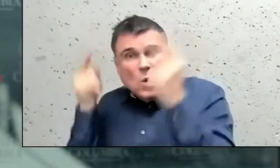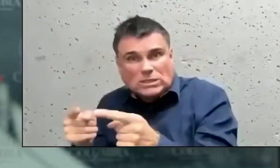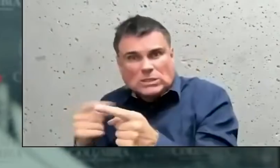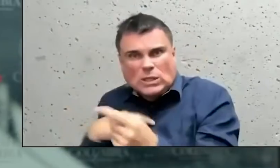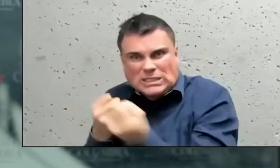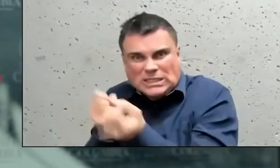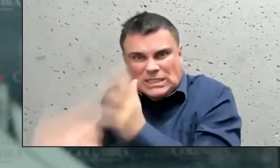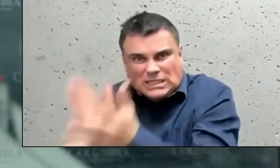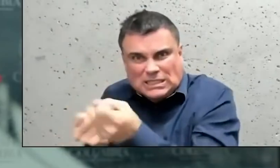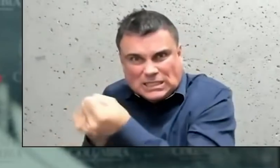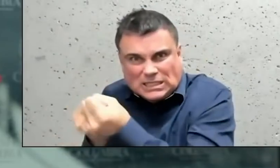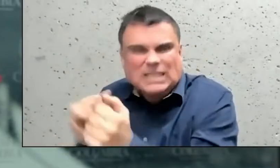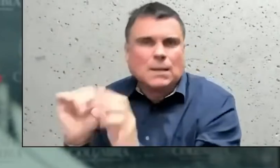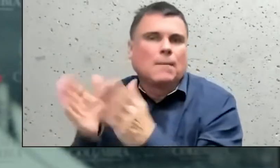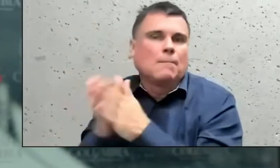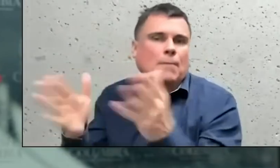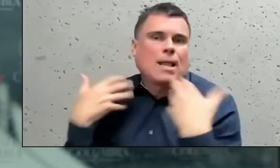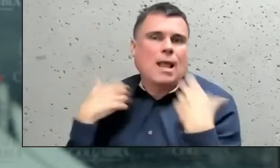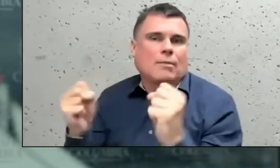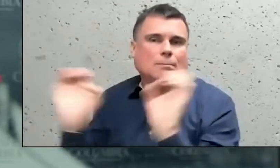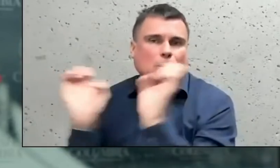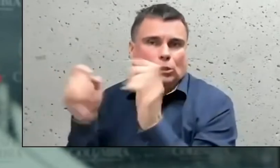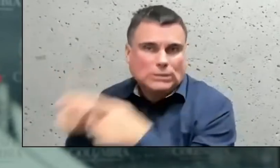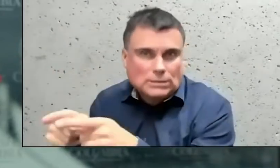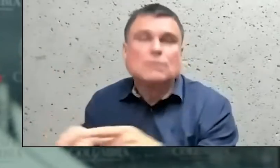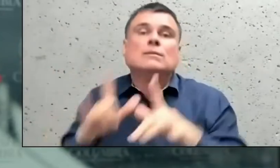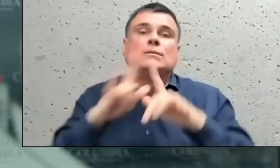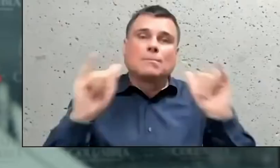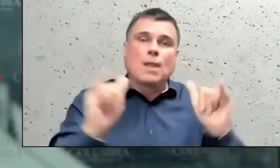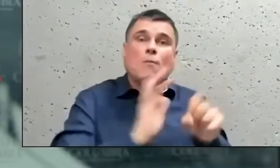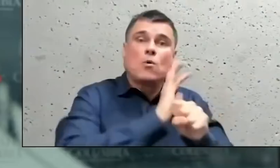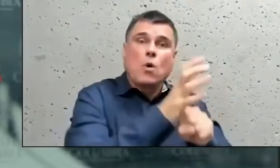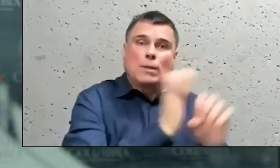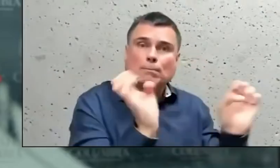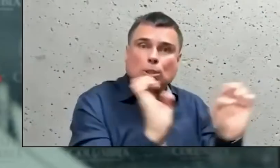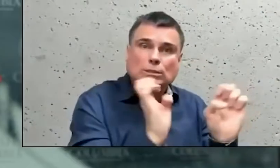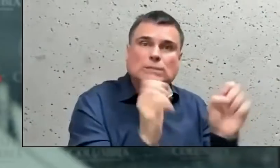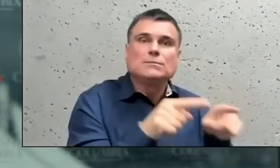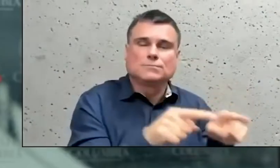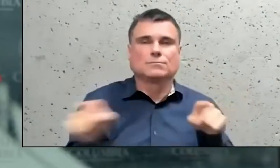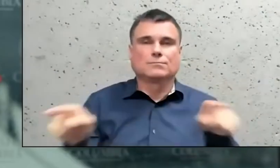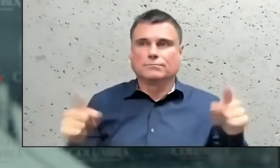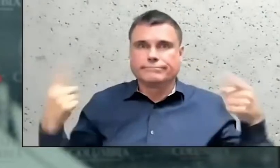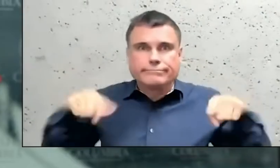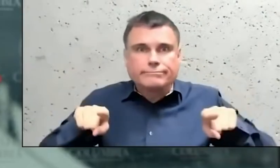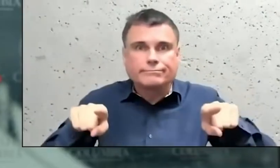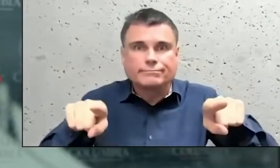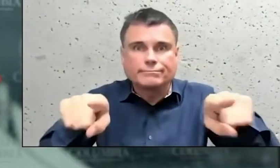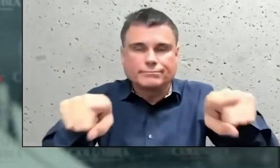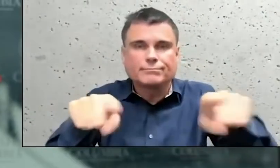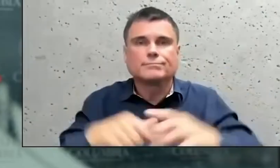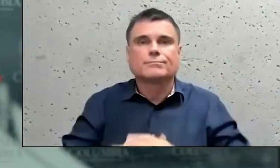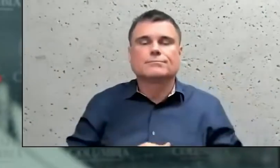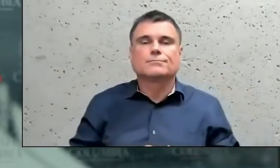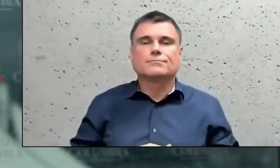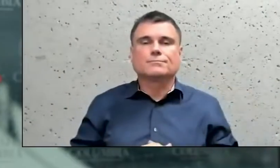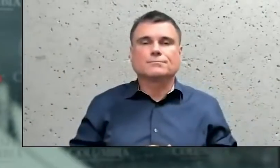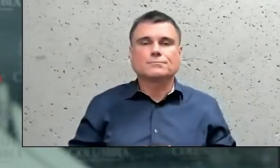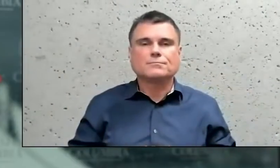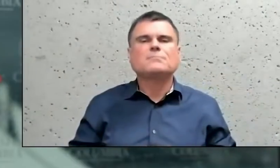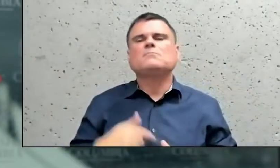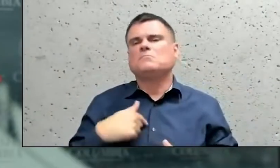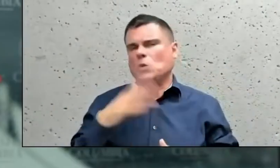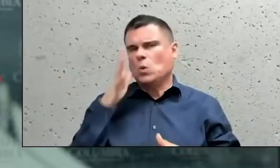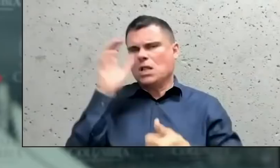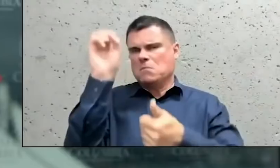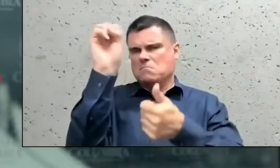area. I also wanted to speak about a number of issues and bring updates that we regularly bring on Tuesday. The